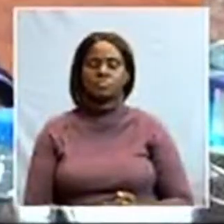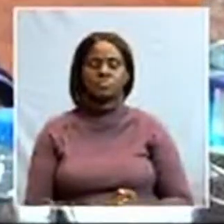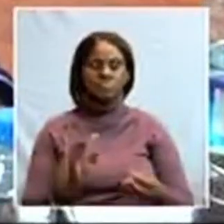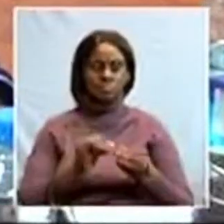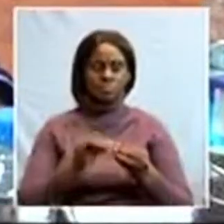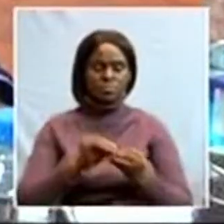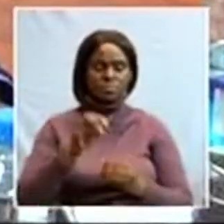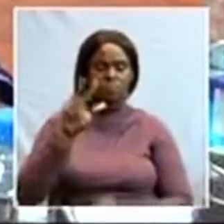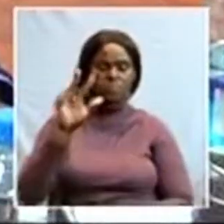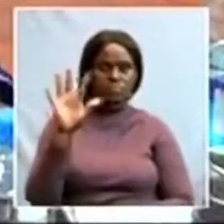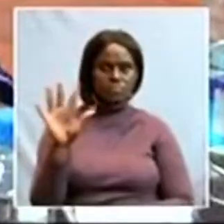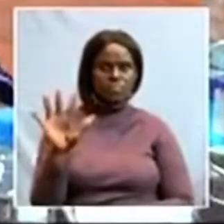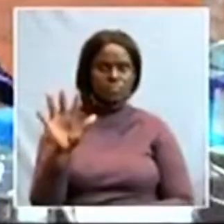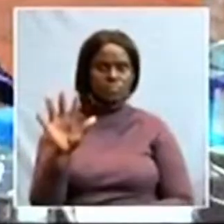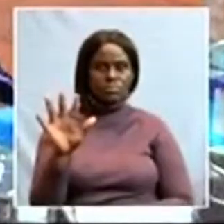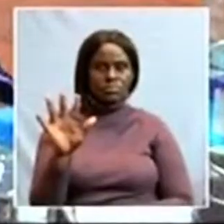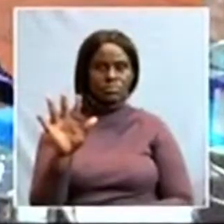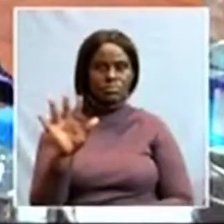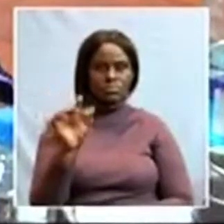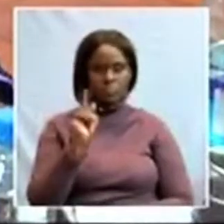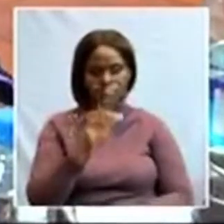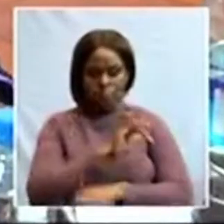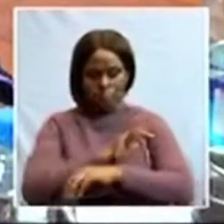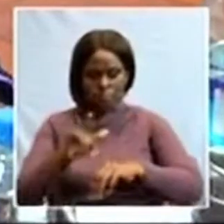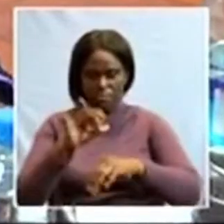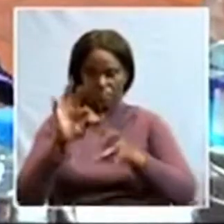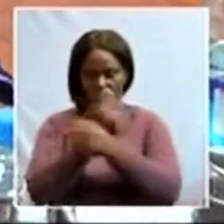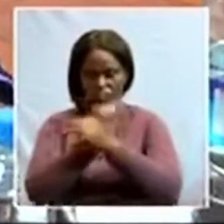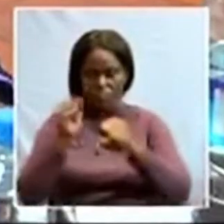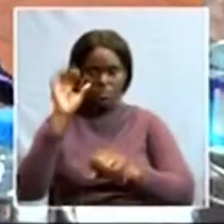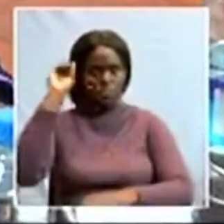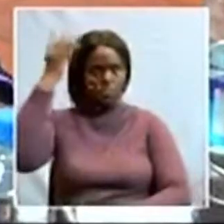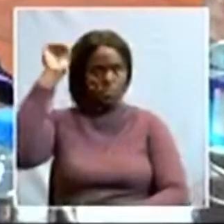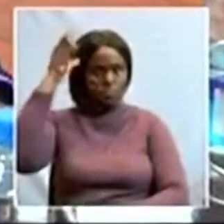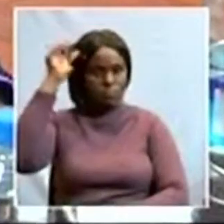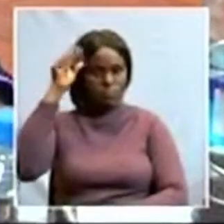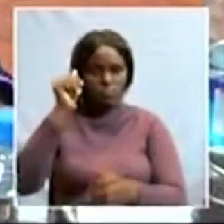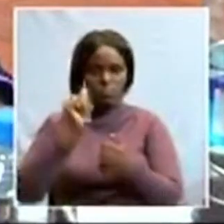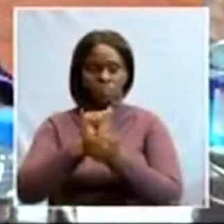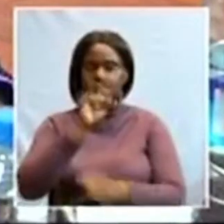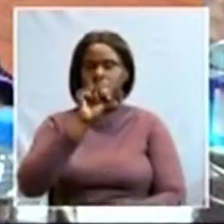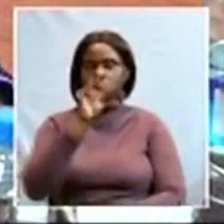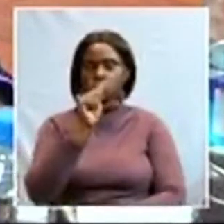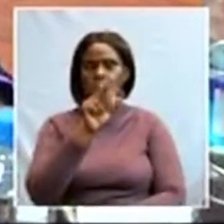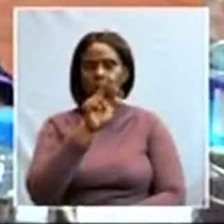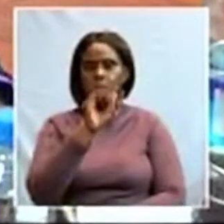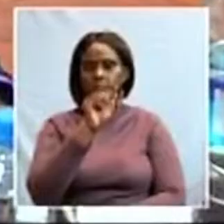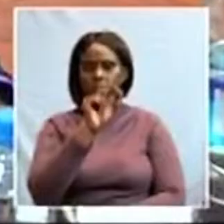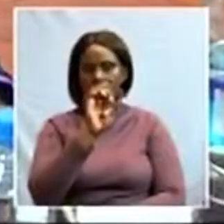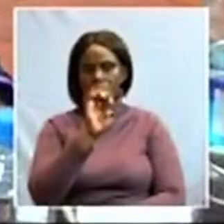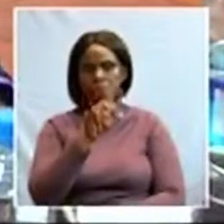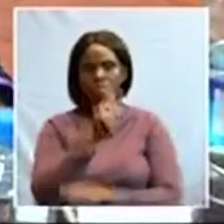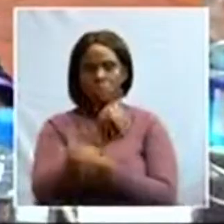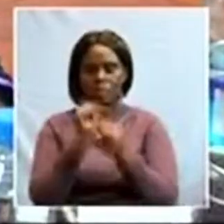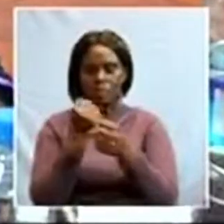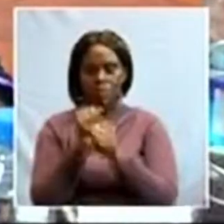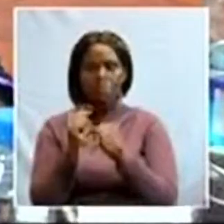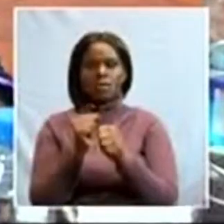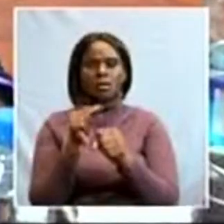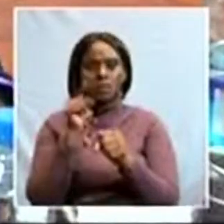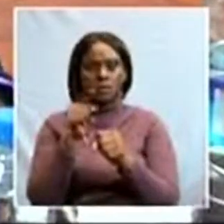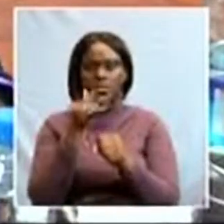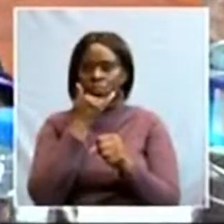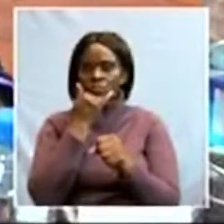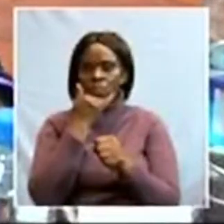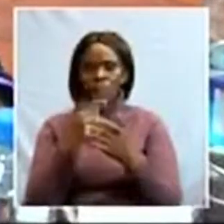Appendix 35. Lack of rescue ambulances and marine rescue equipment. Cause of